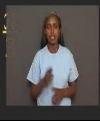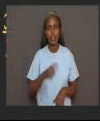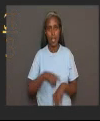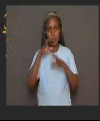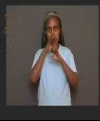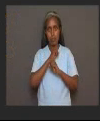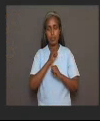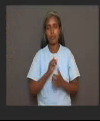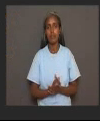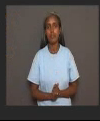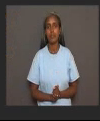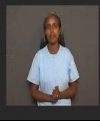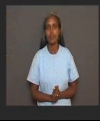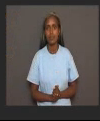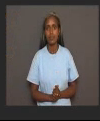Time's up!